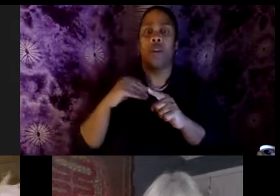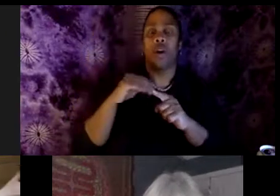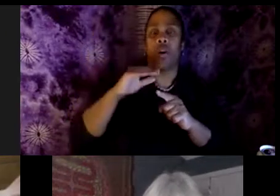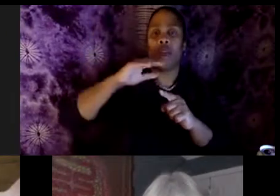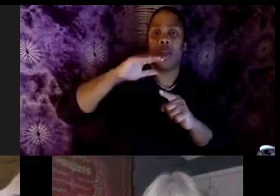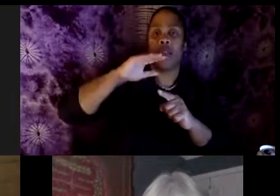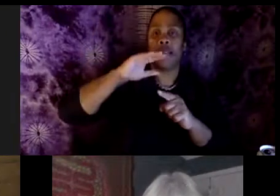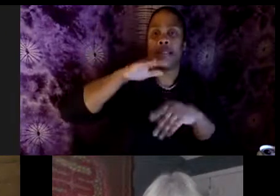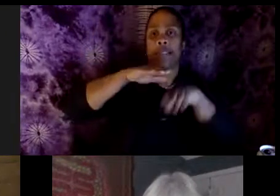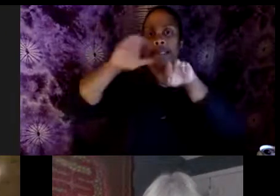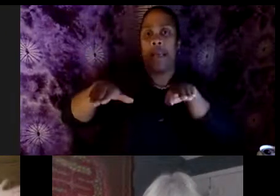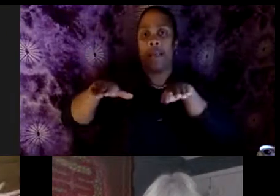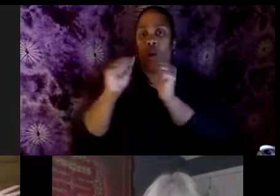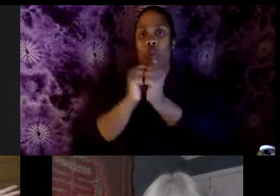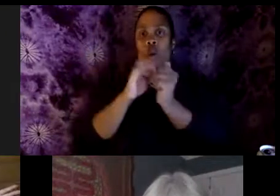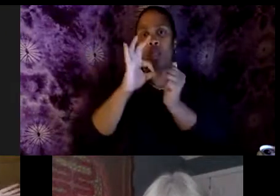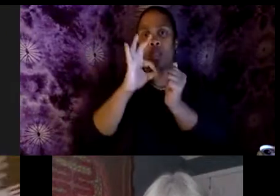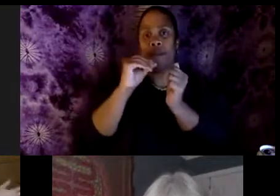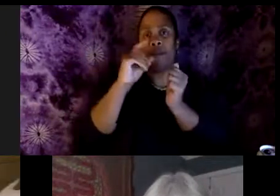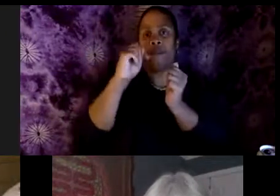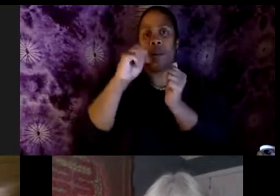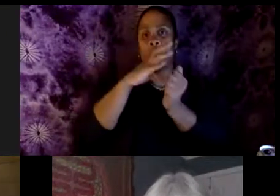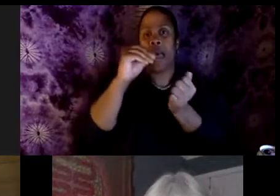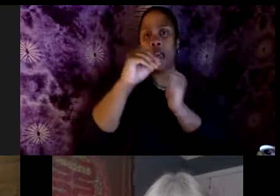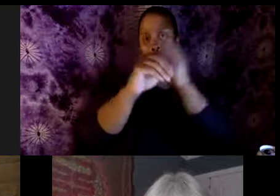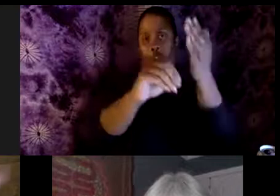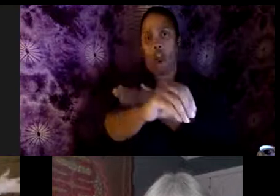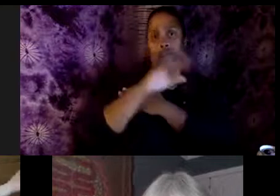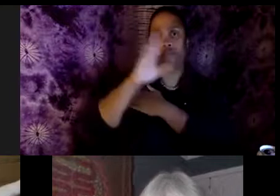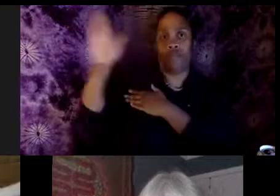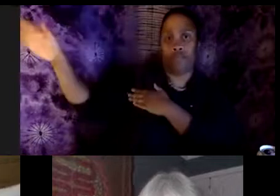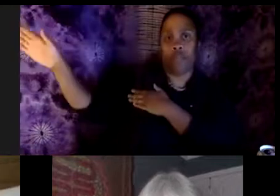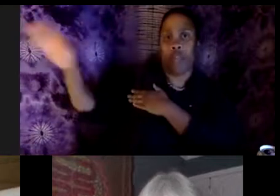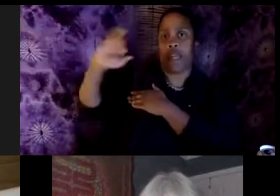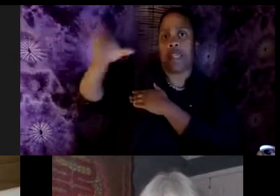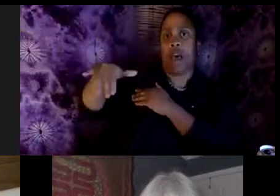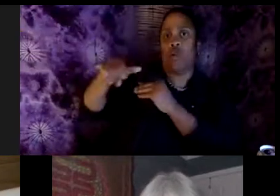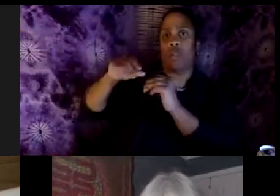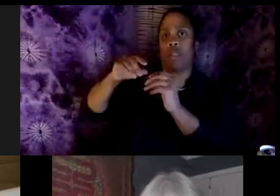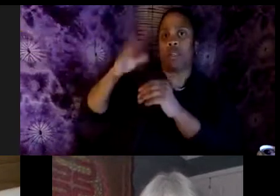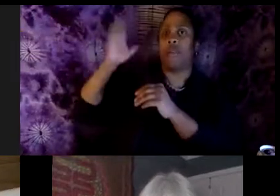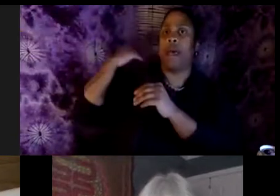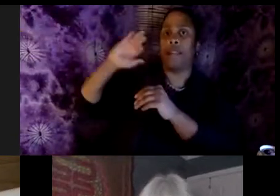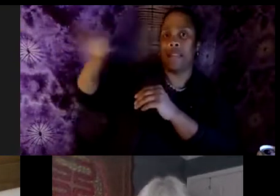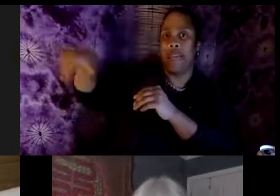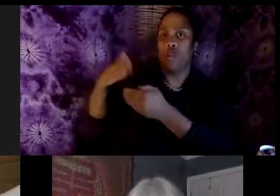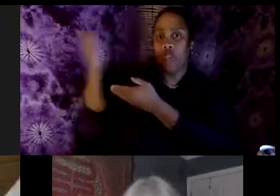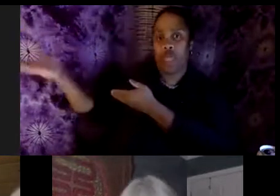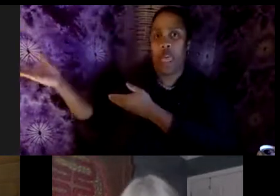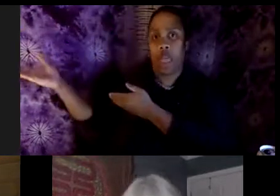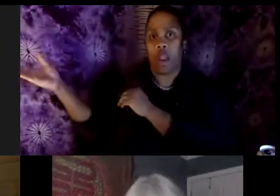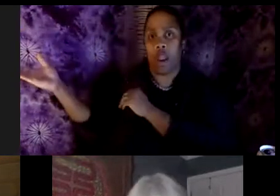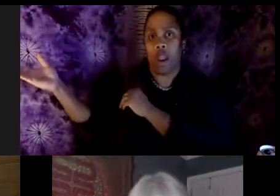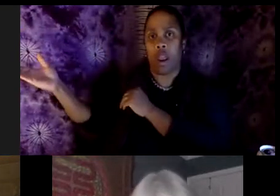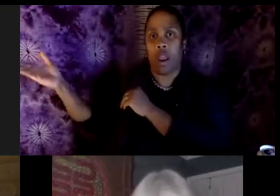stepping out and pointing out, and I'm looking down my arm way out there to the past. That was then. And then I'm